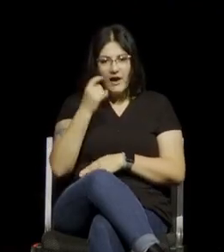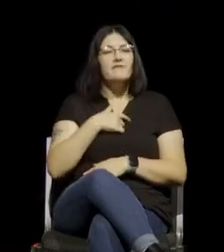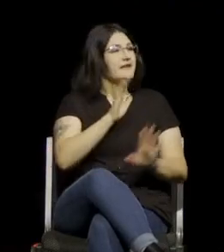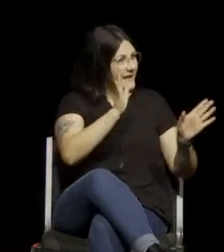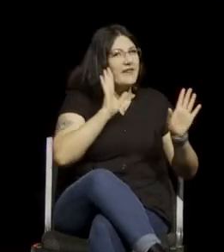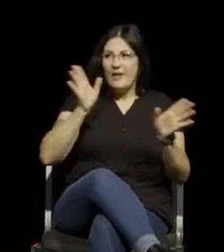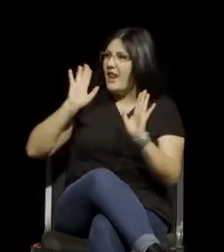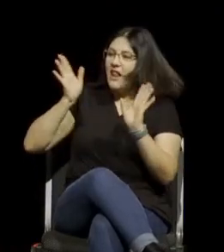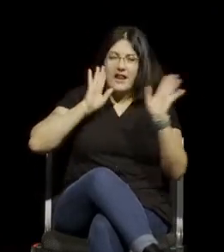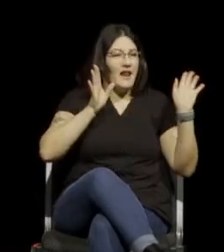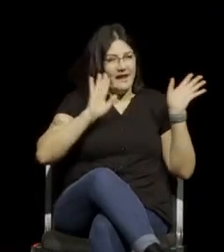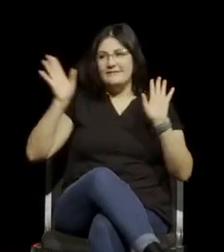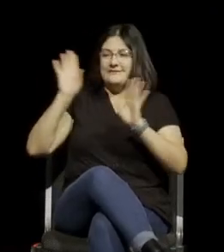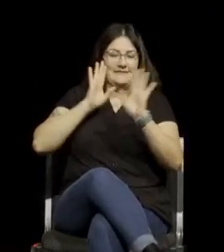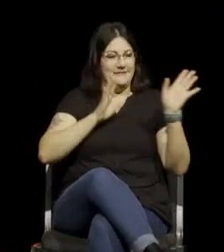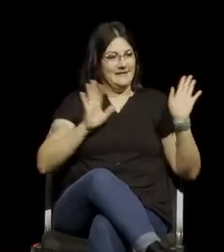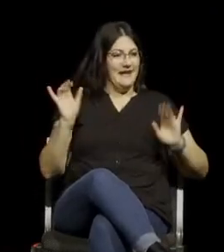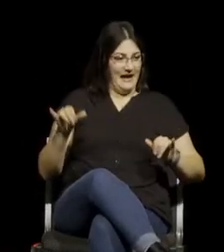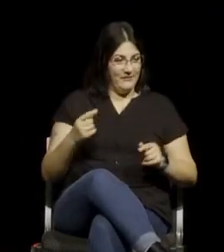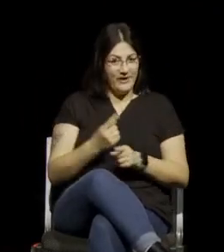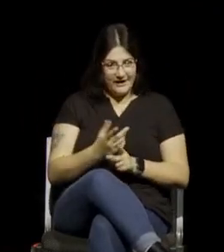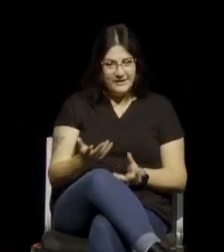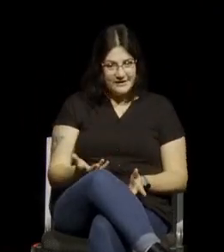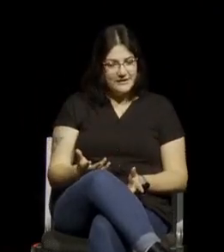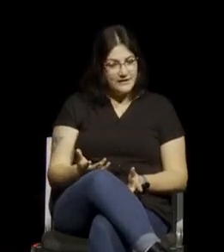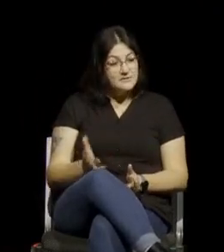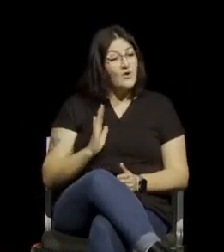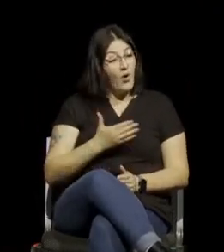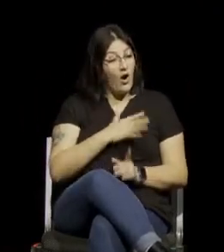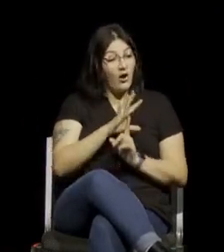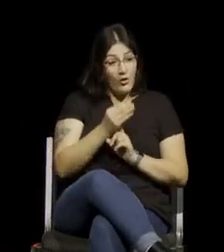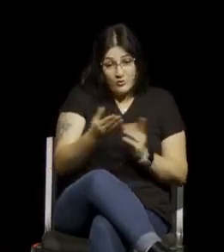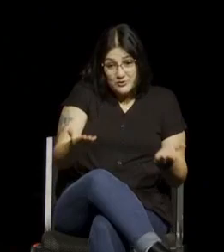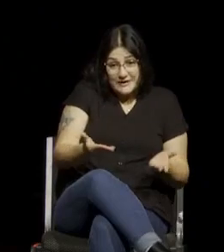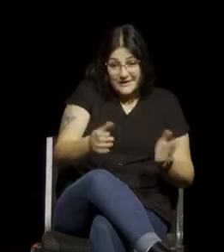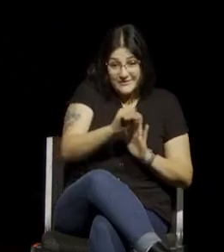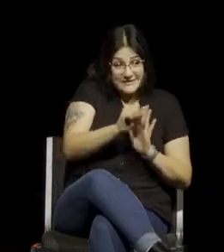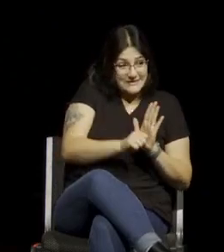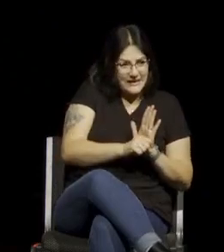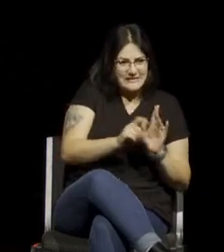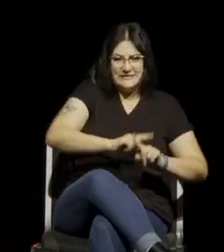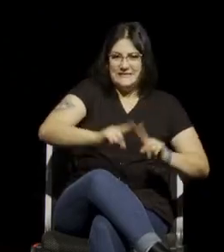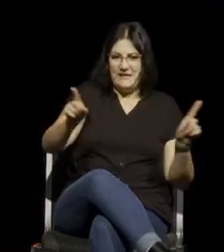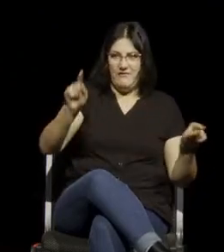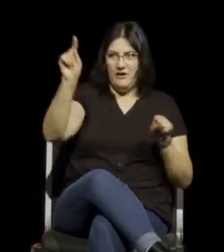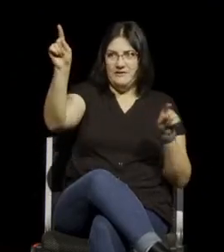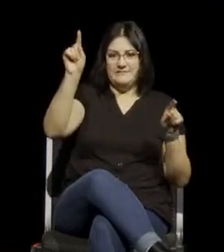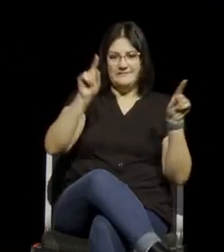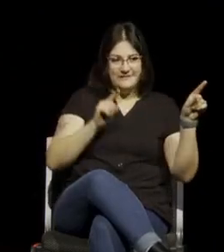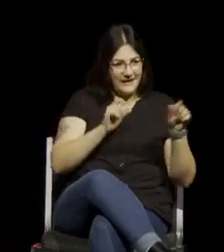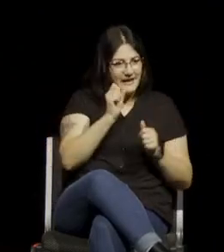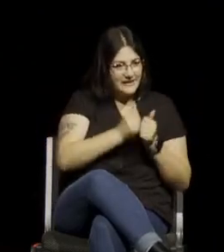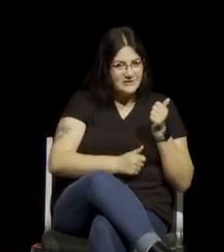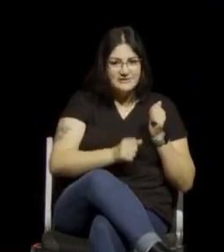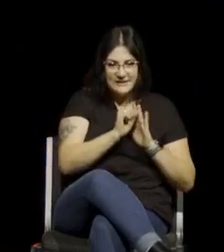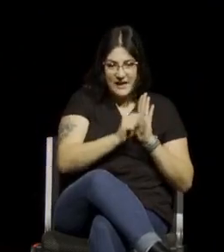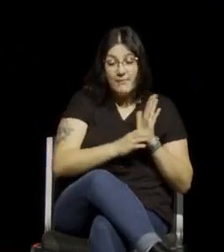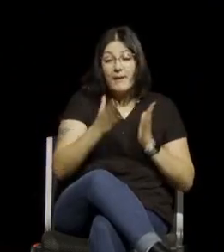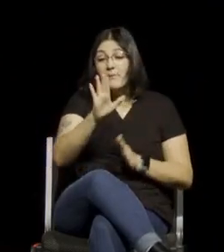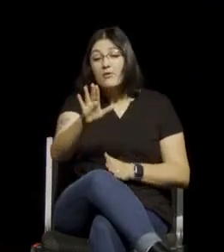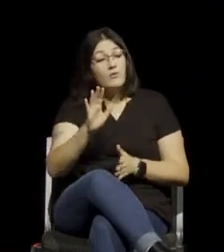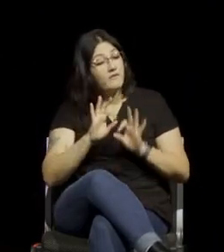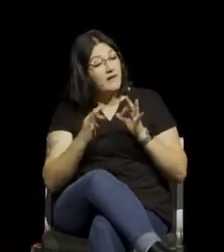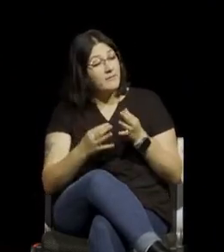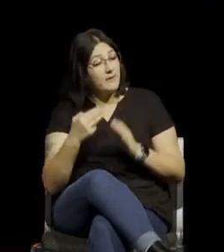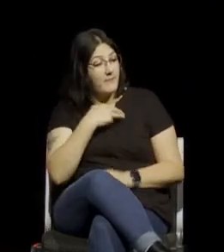to greet every single person that you walk by. And so our culture, even in the States, is very different one to another. You might require your family